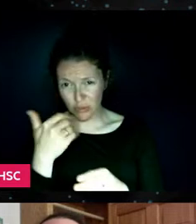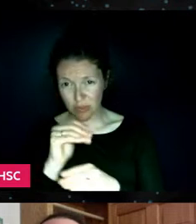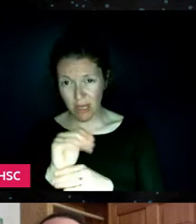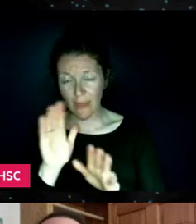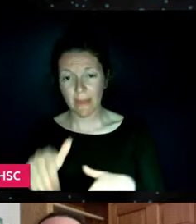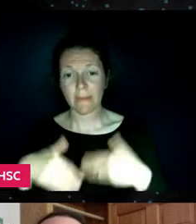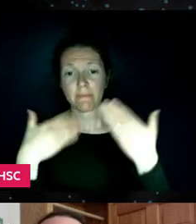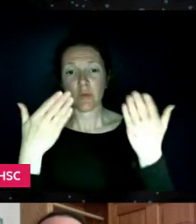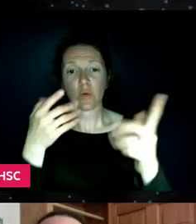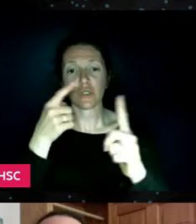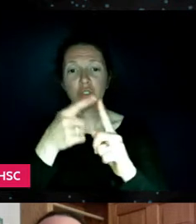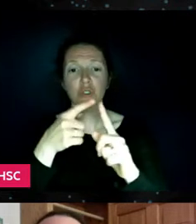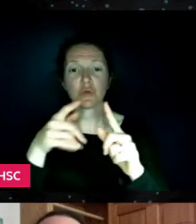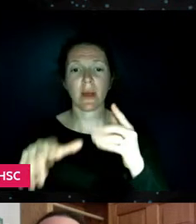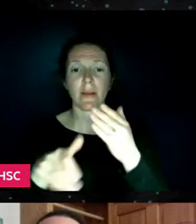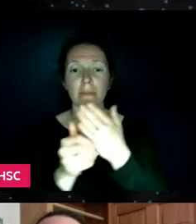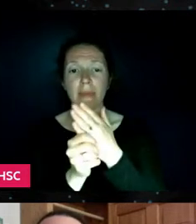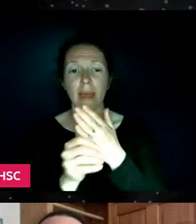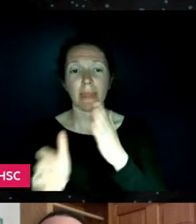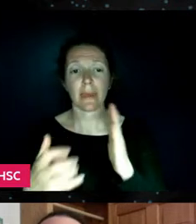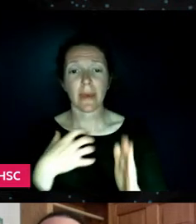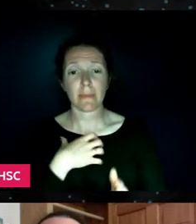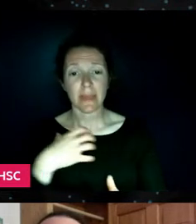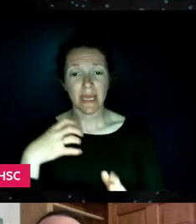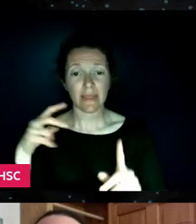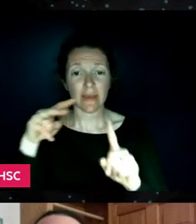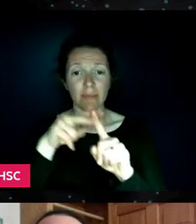the complaint that the plaintiffs filed on March 9th.